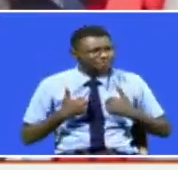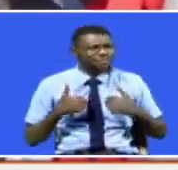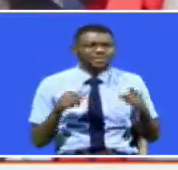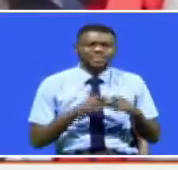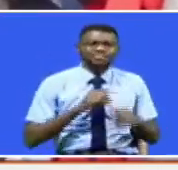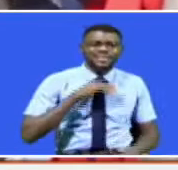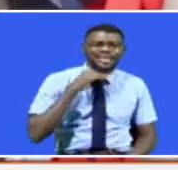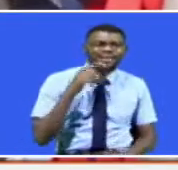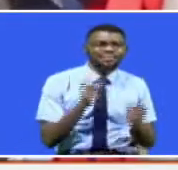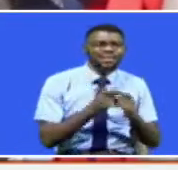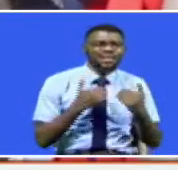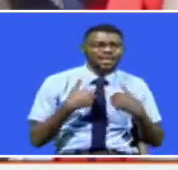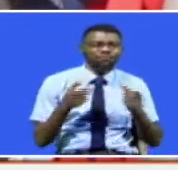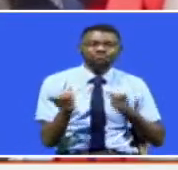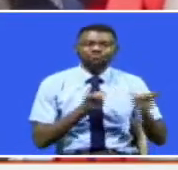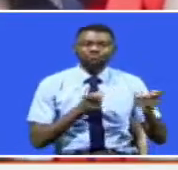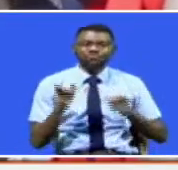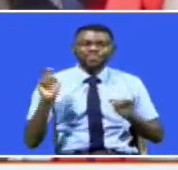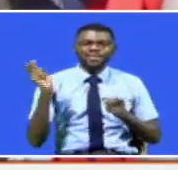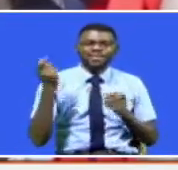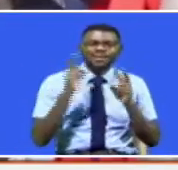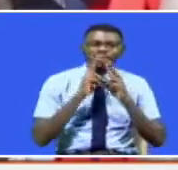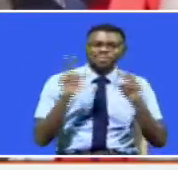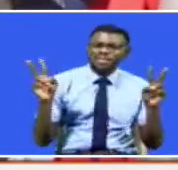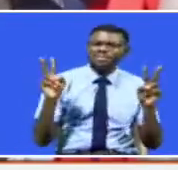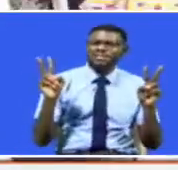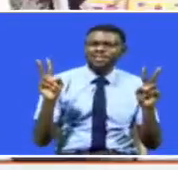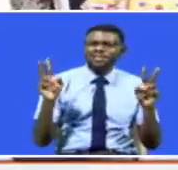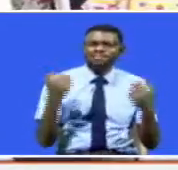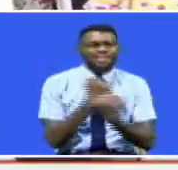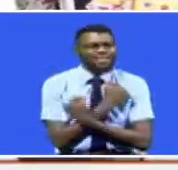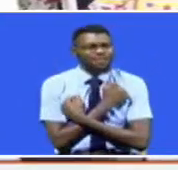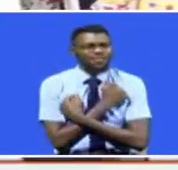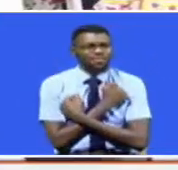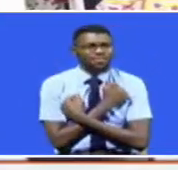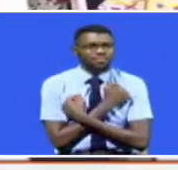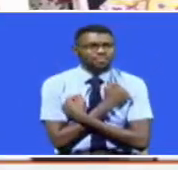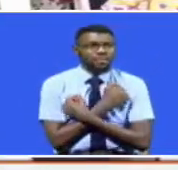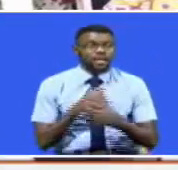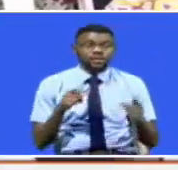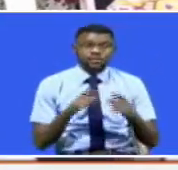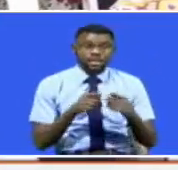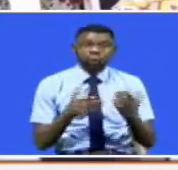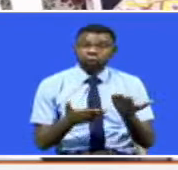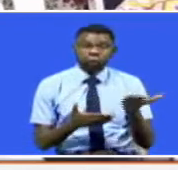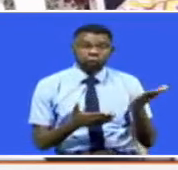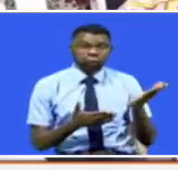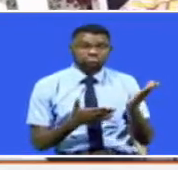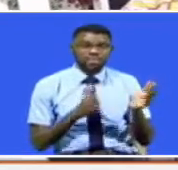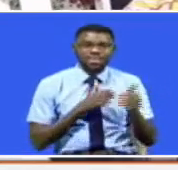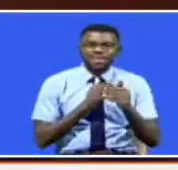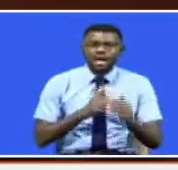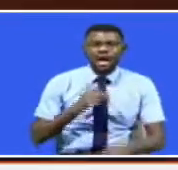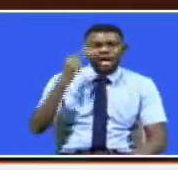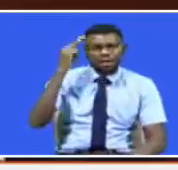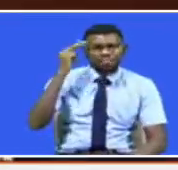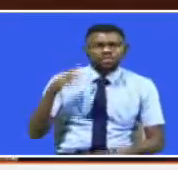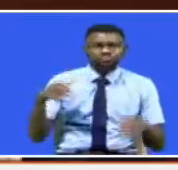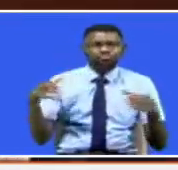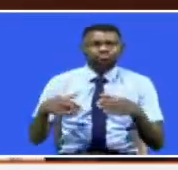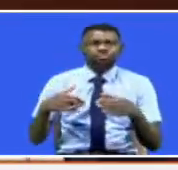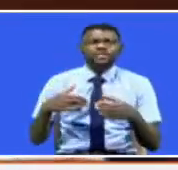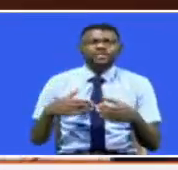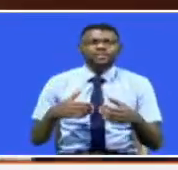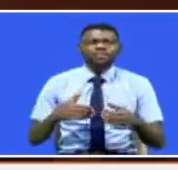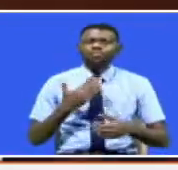Kenya na upendo na amani. Siasa also ongeza ya Kenya. Similar to what was echoed by leaders from the Maa community. We